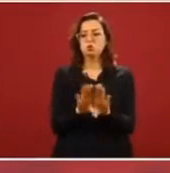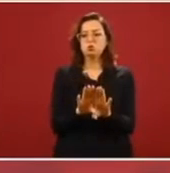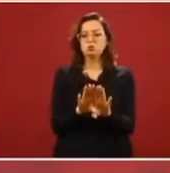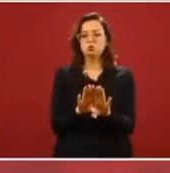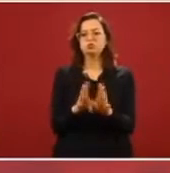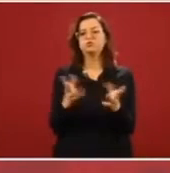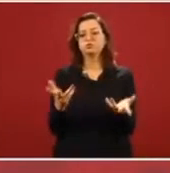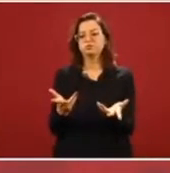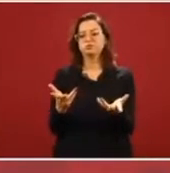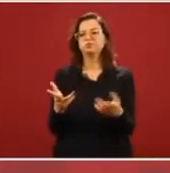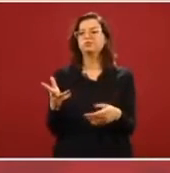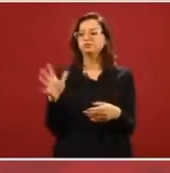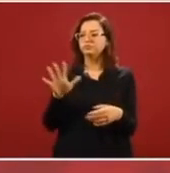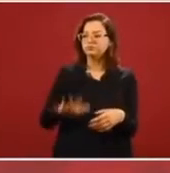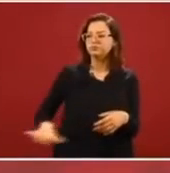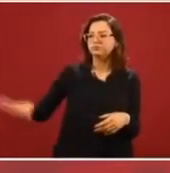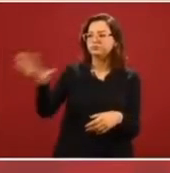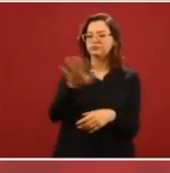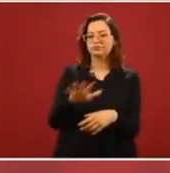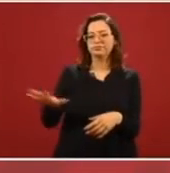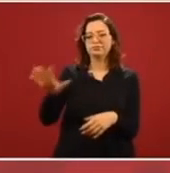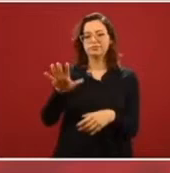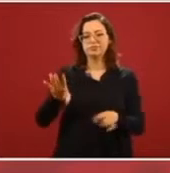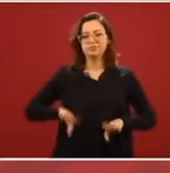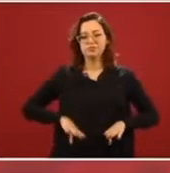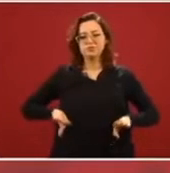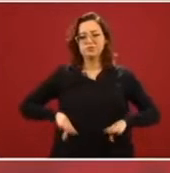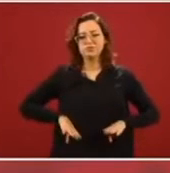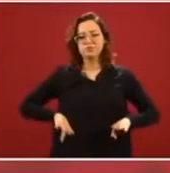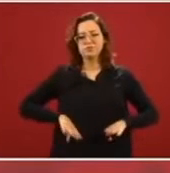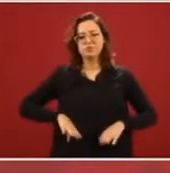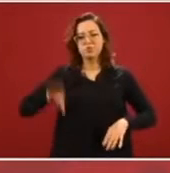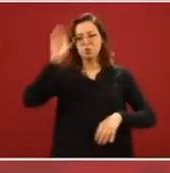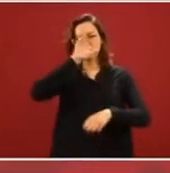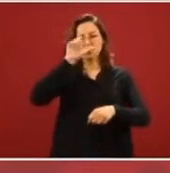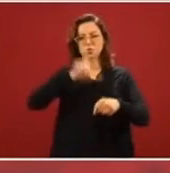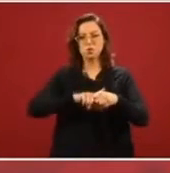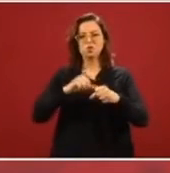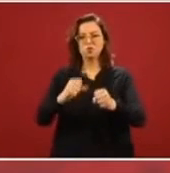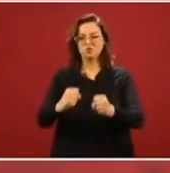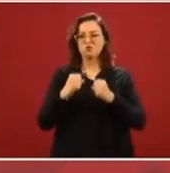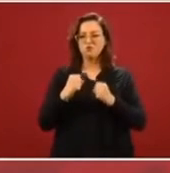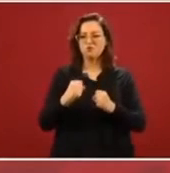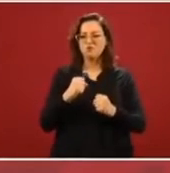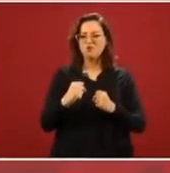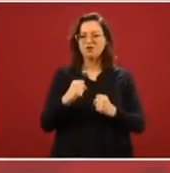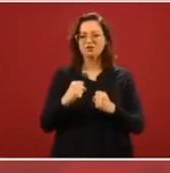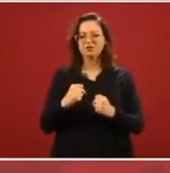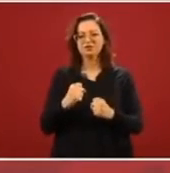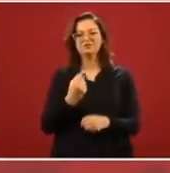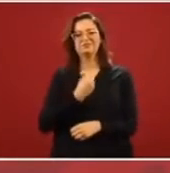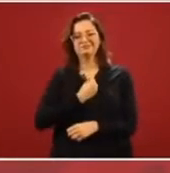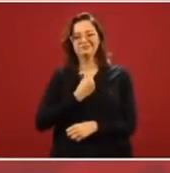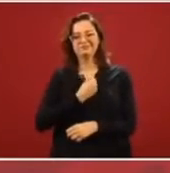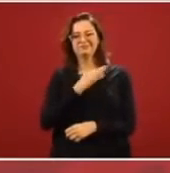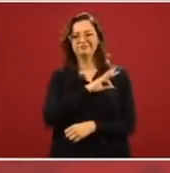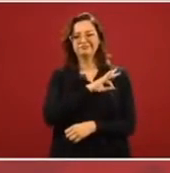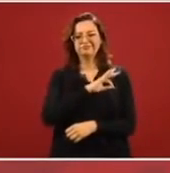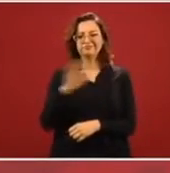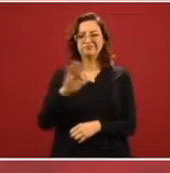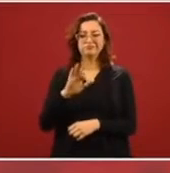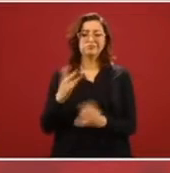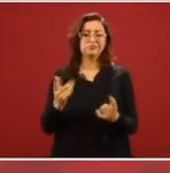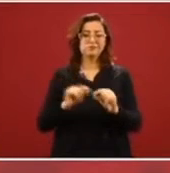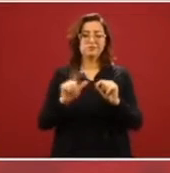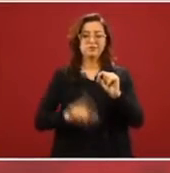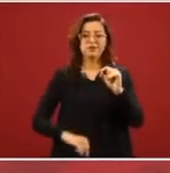en nuestro pueblo y en su cultura. with our people and its ¿Qué no cultures. han resistido los mexicanos? What have the Mexican historia.